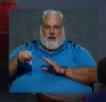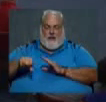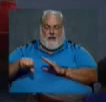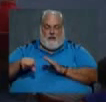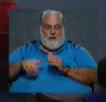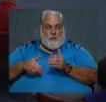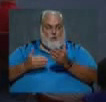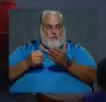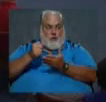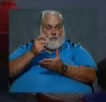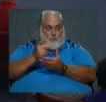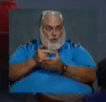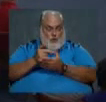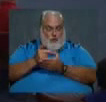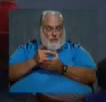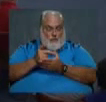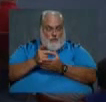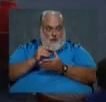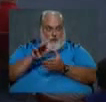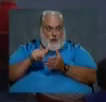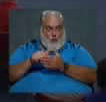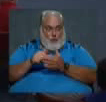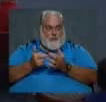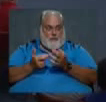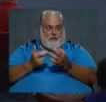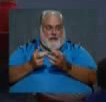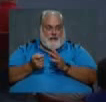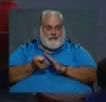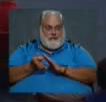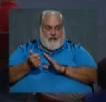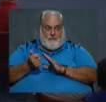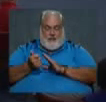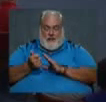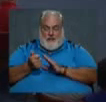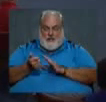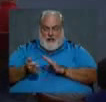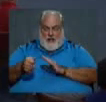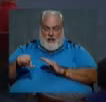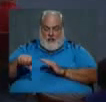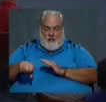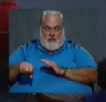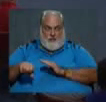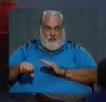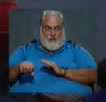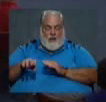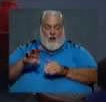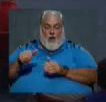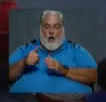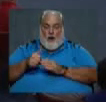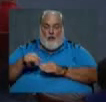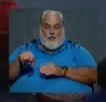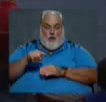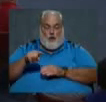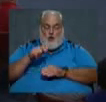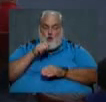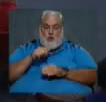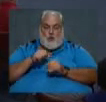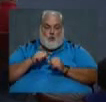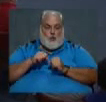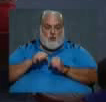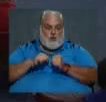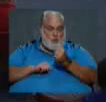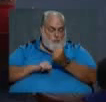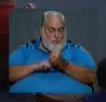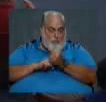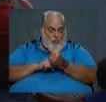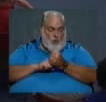to approve the application as made with all recommendations except that of staff's recommendation for denial. So those